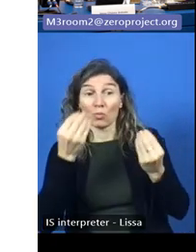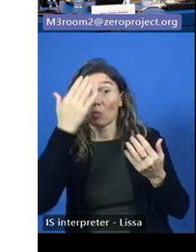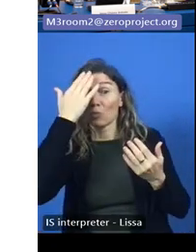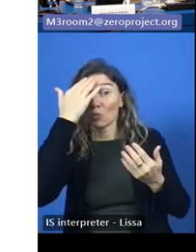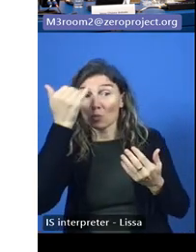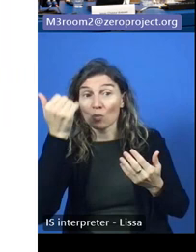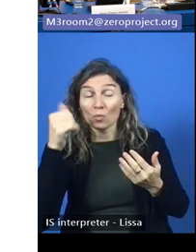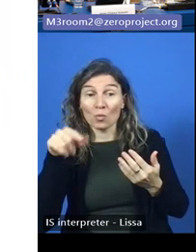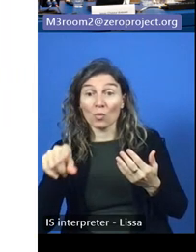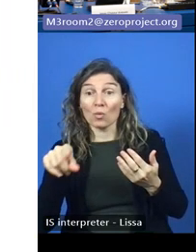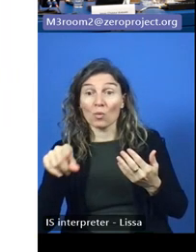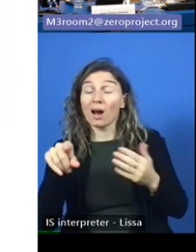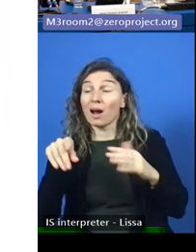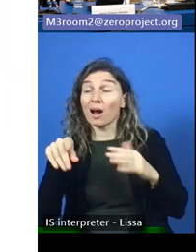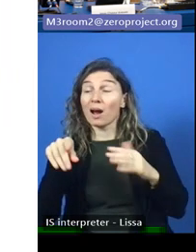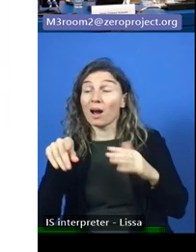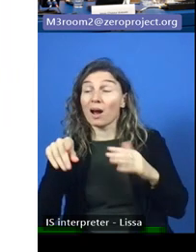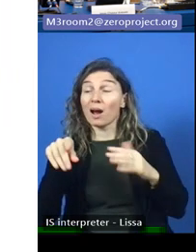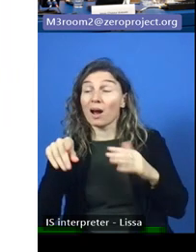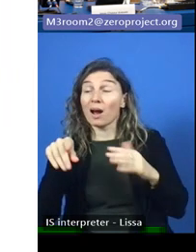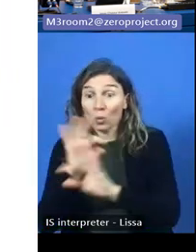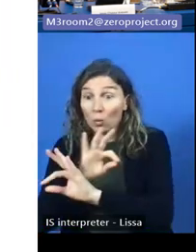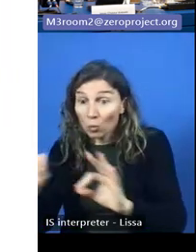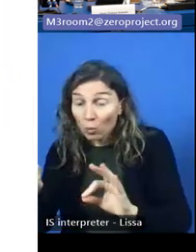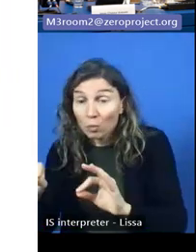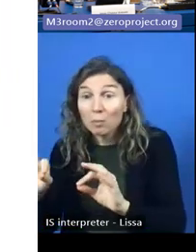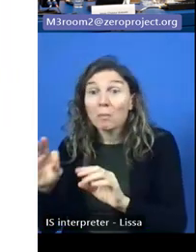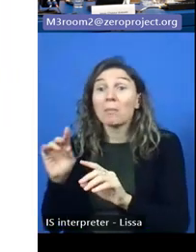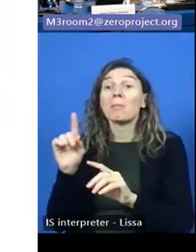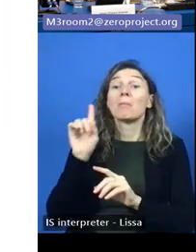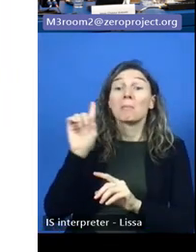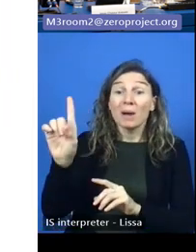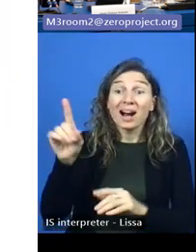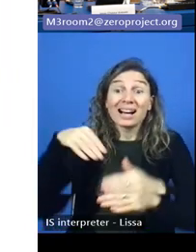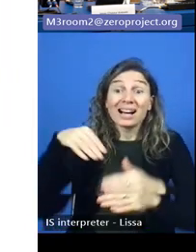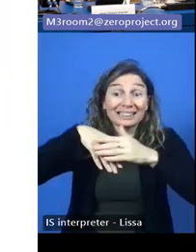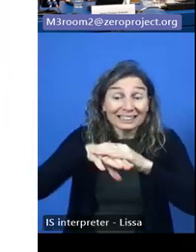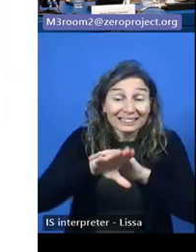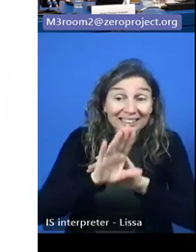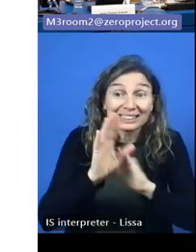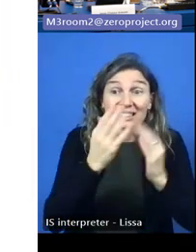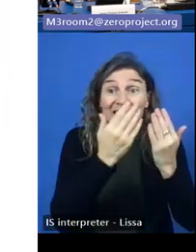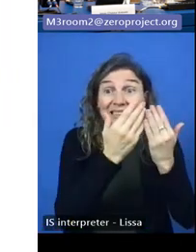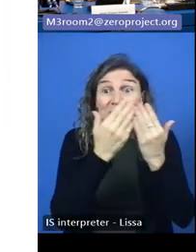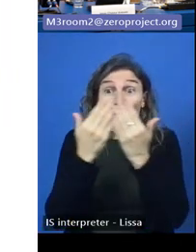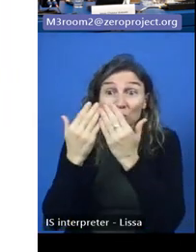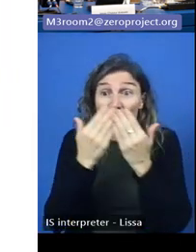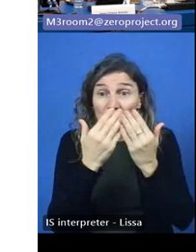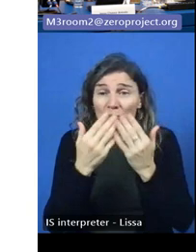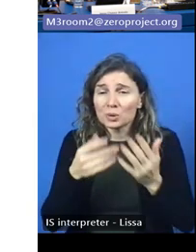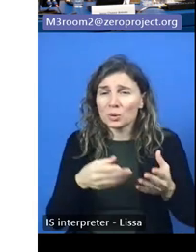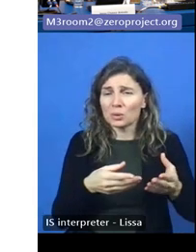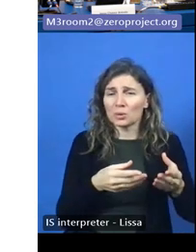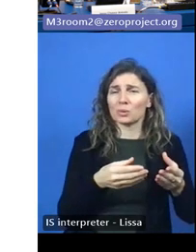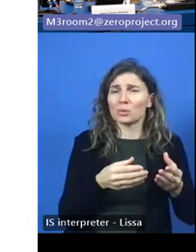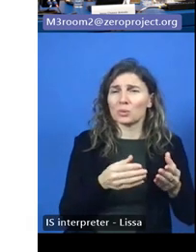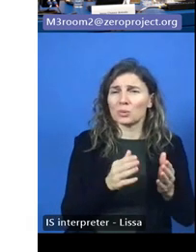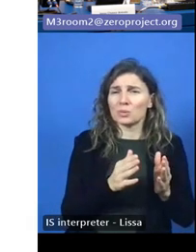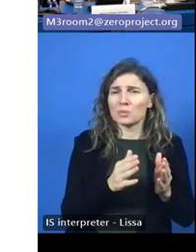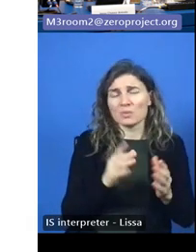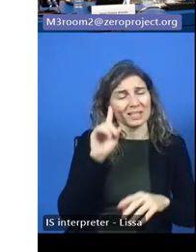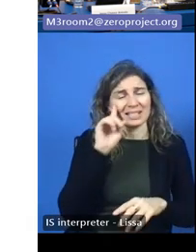access to formal education. But on the other side, because if they had the access to formal education, these were not deaf